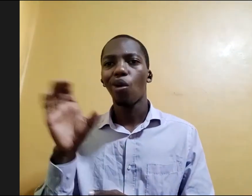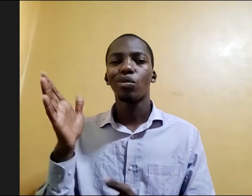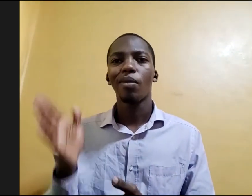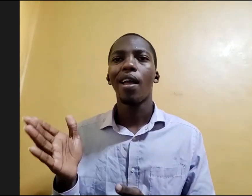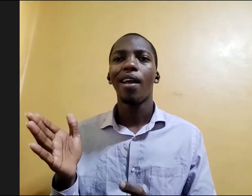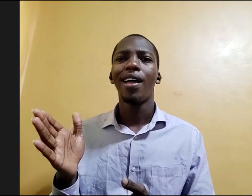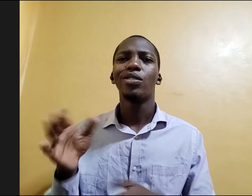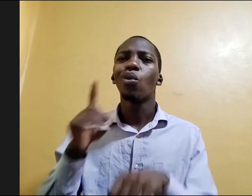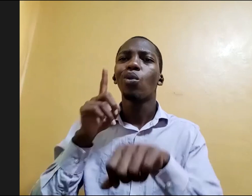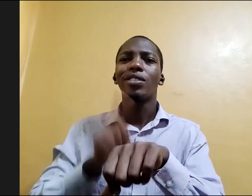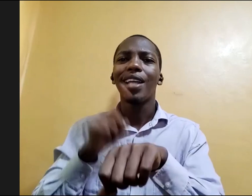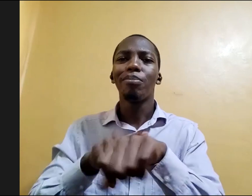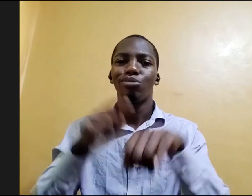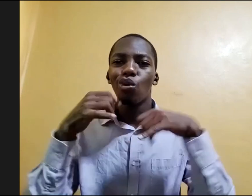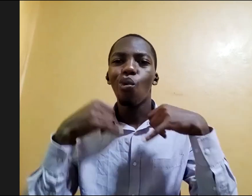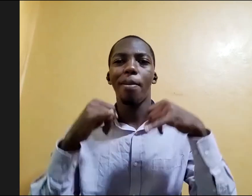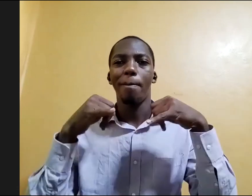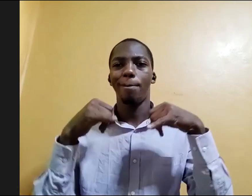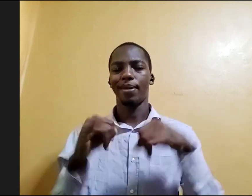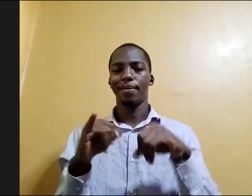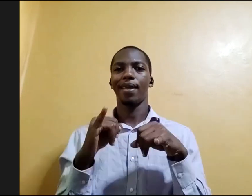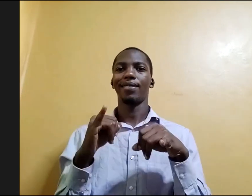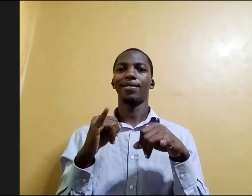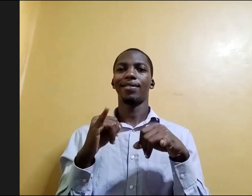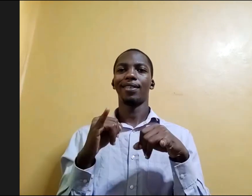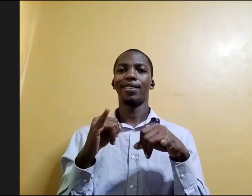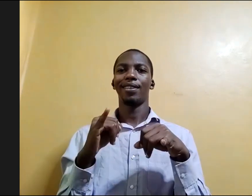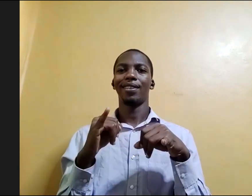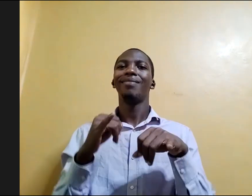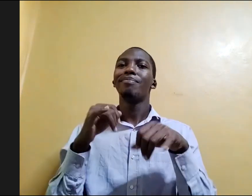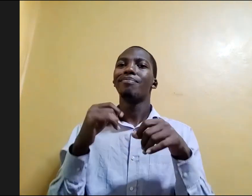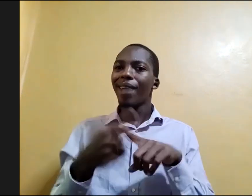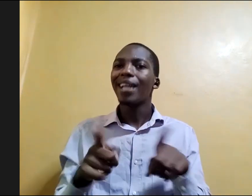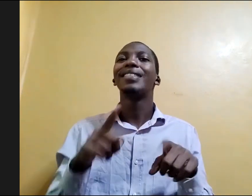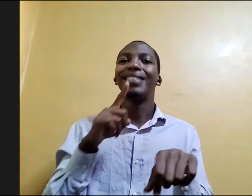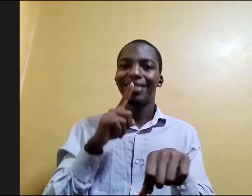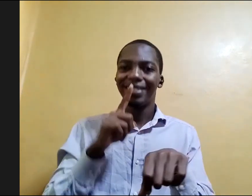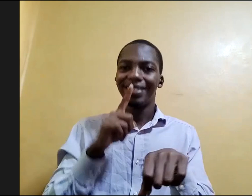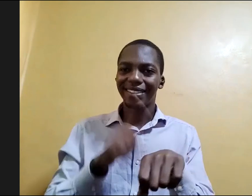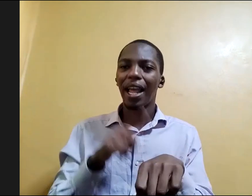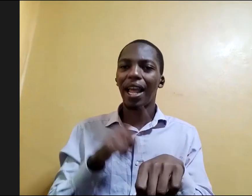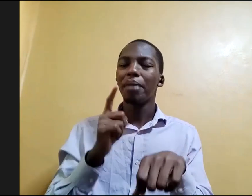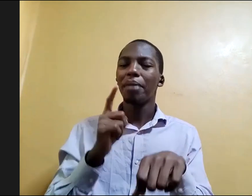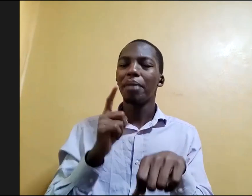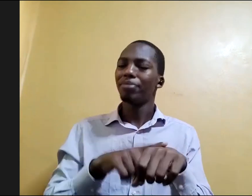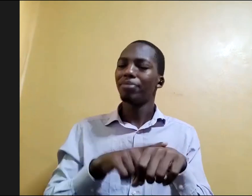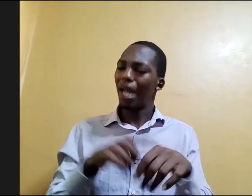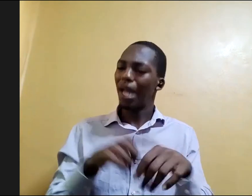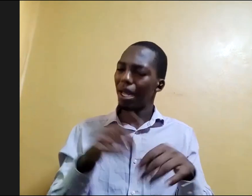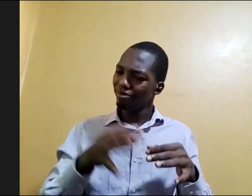be able to implement those. Sometimes the time that in general, the European Union